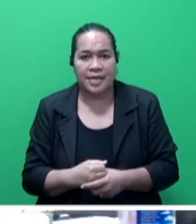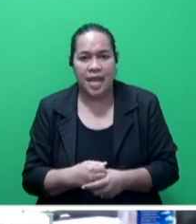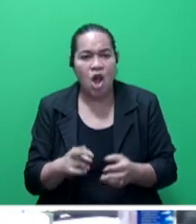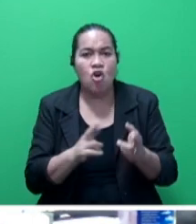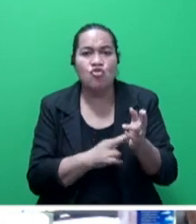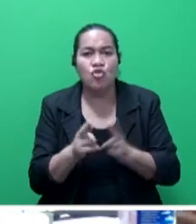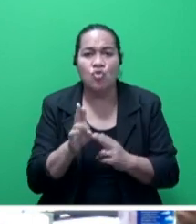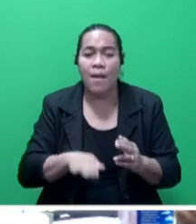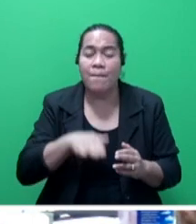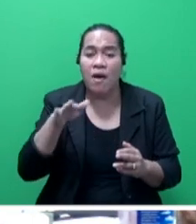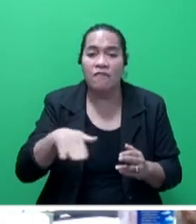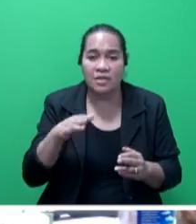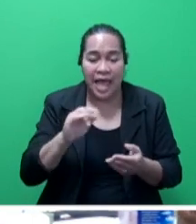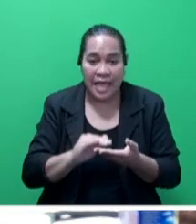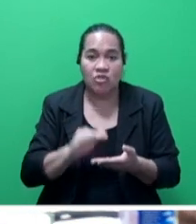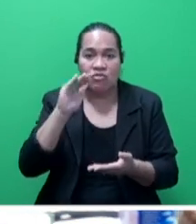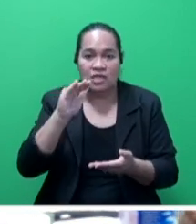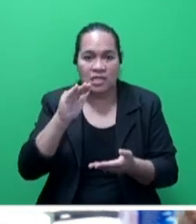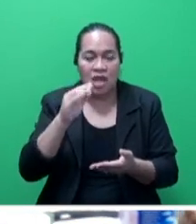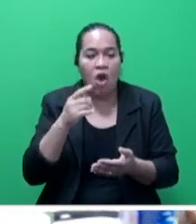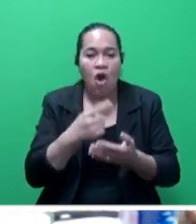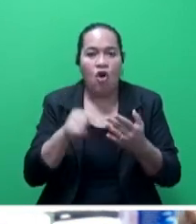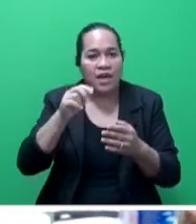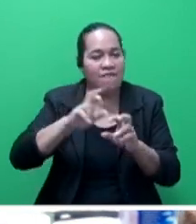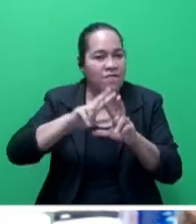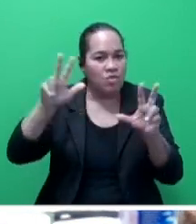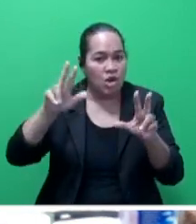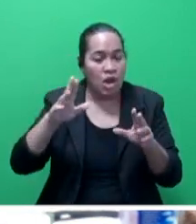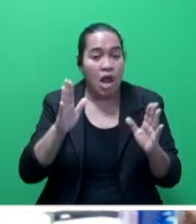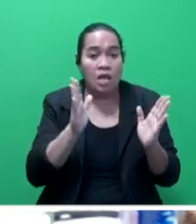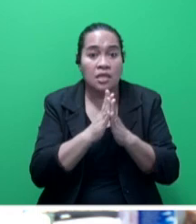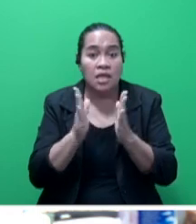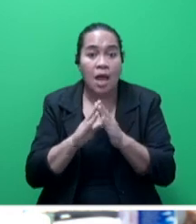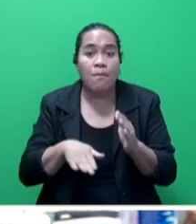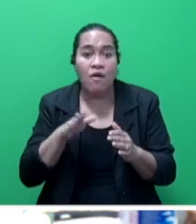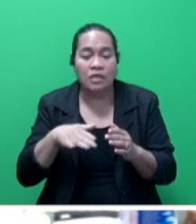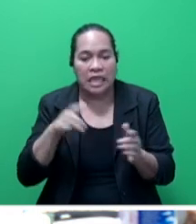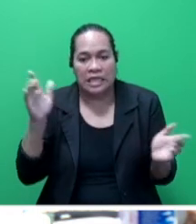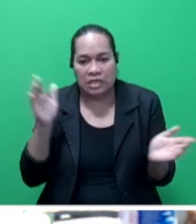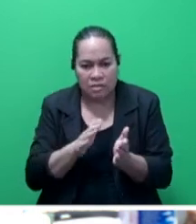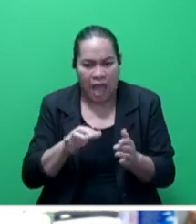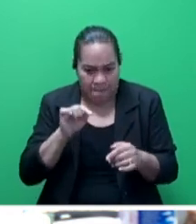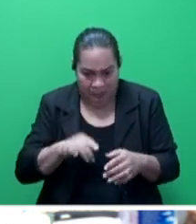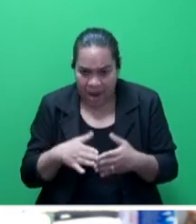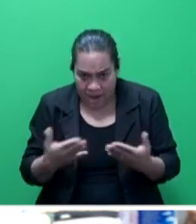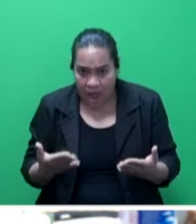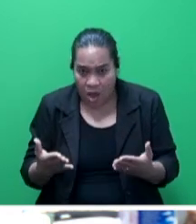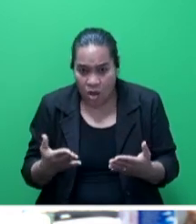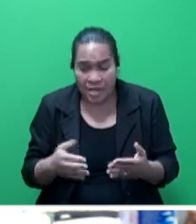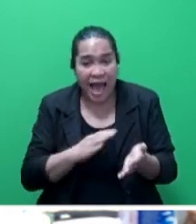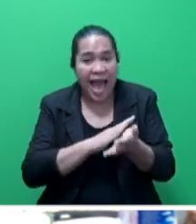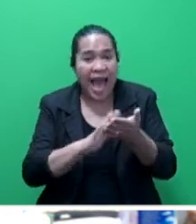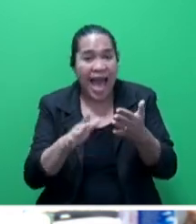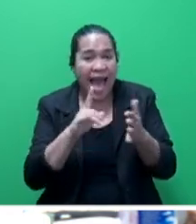rural poverty increased, except Vanuatu. Urban poverty decreased. But in this recent highest report,